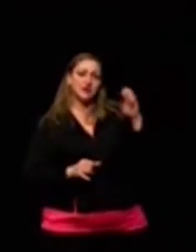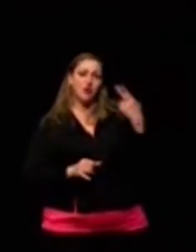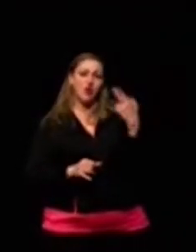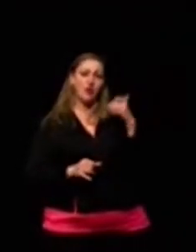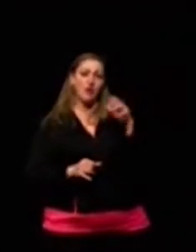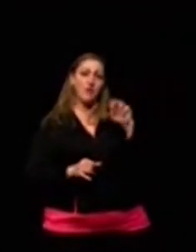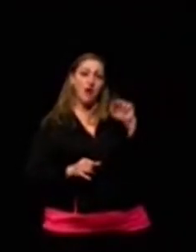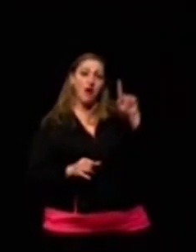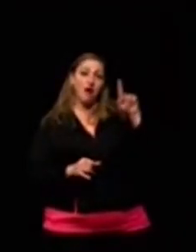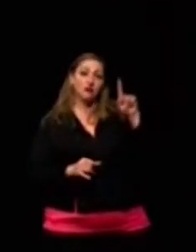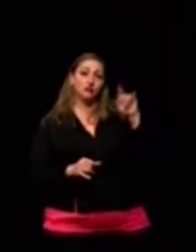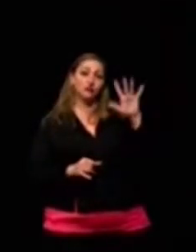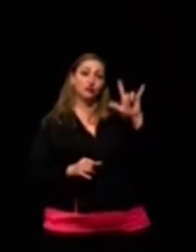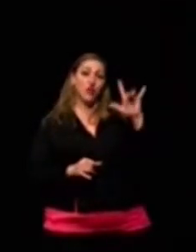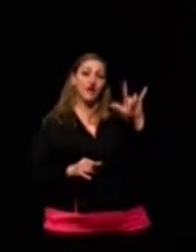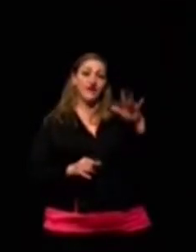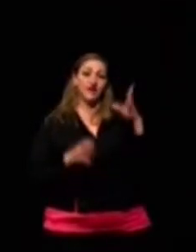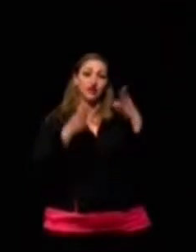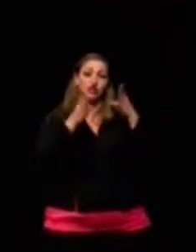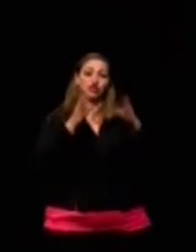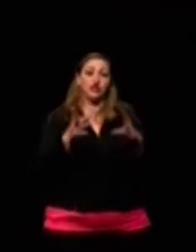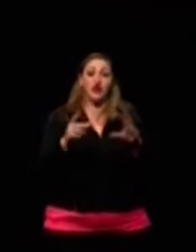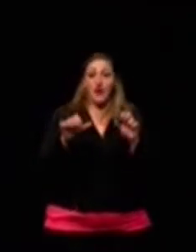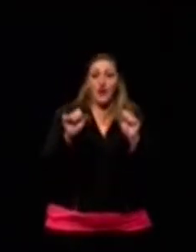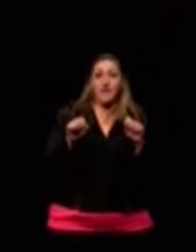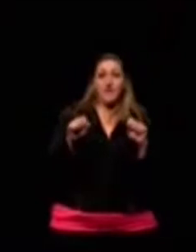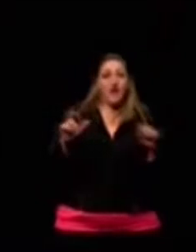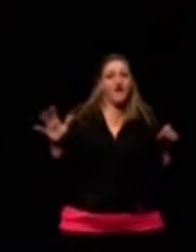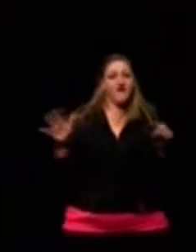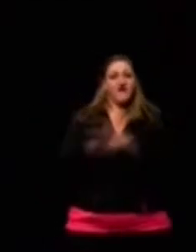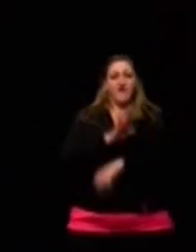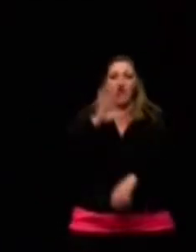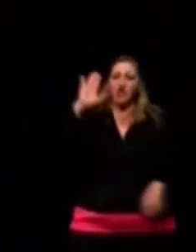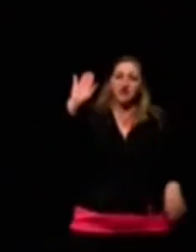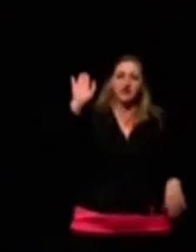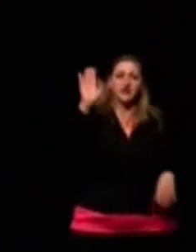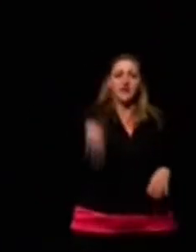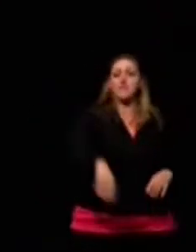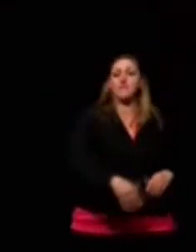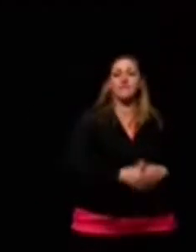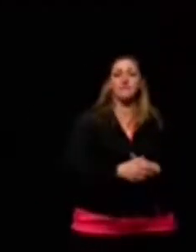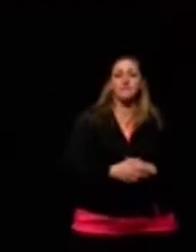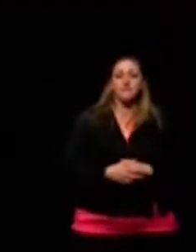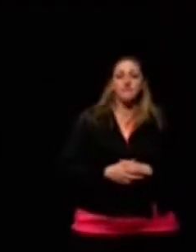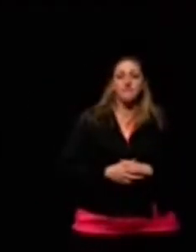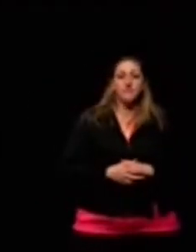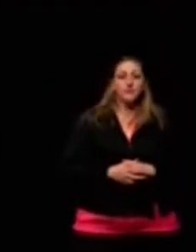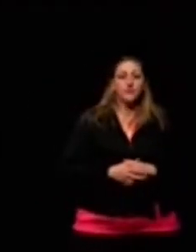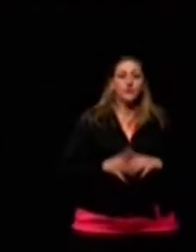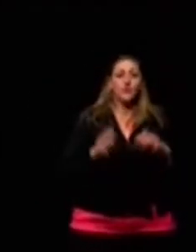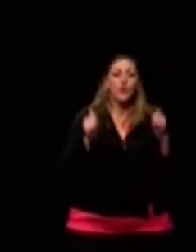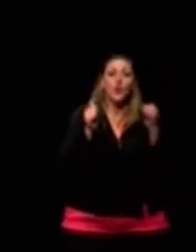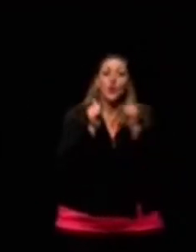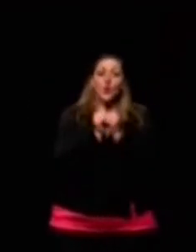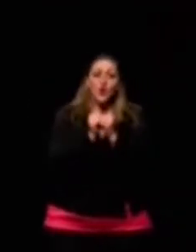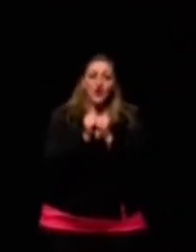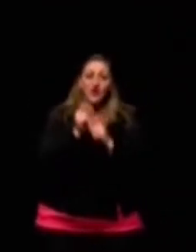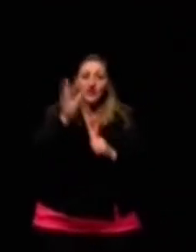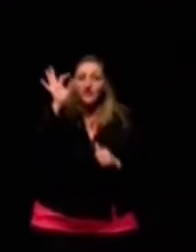Street. And let me tell you, we are going full steam ahead. And with the federal